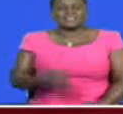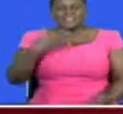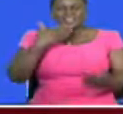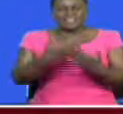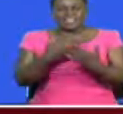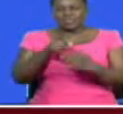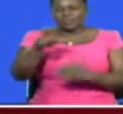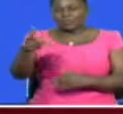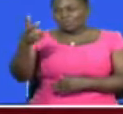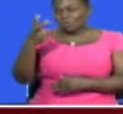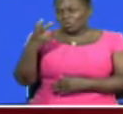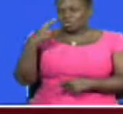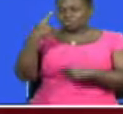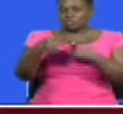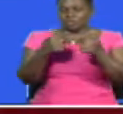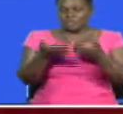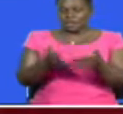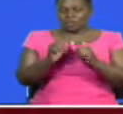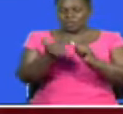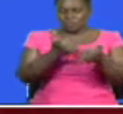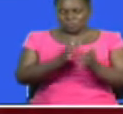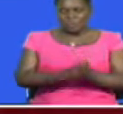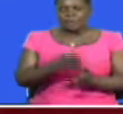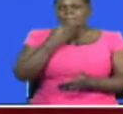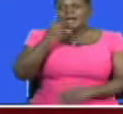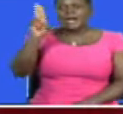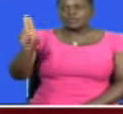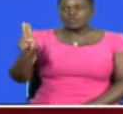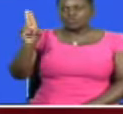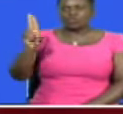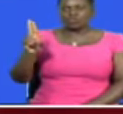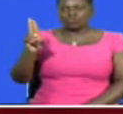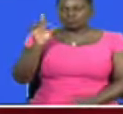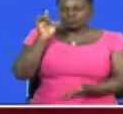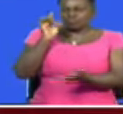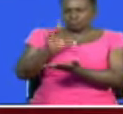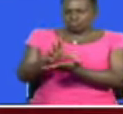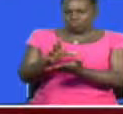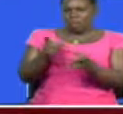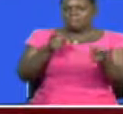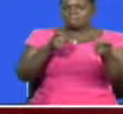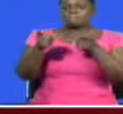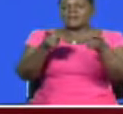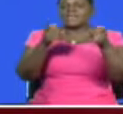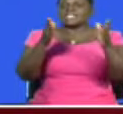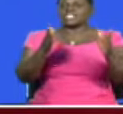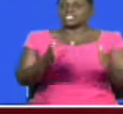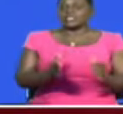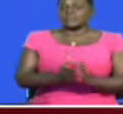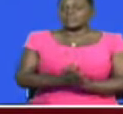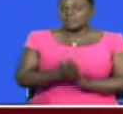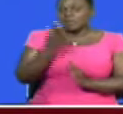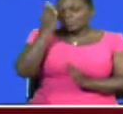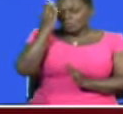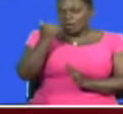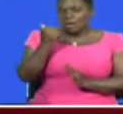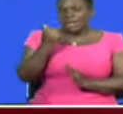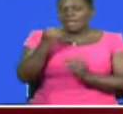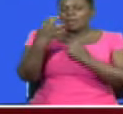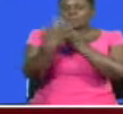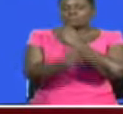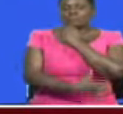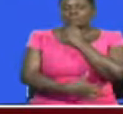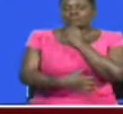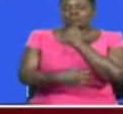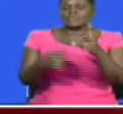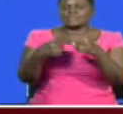Thank you for choosing to stay with us. Let's get sporty. And Manchester United have sacked manager Eric Ten Hag following the club's poor start